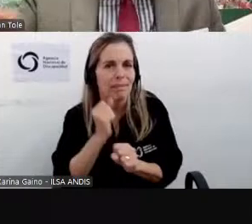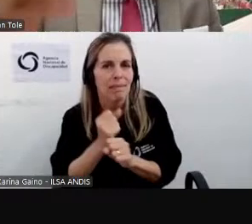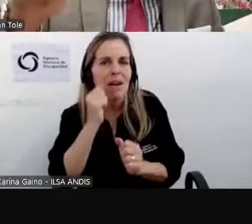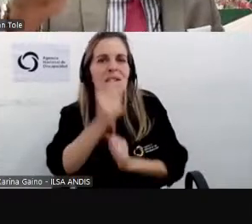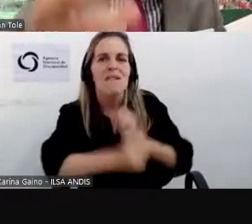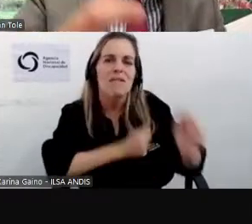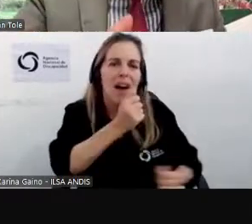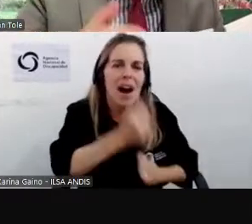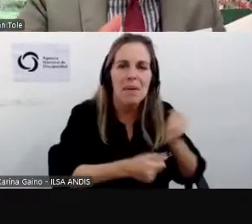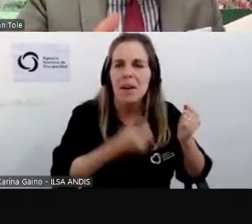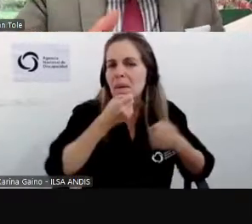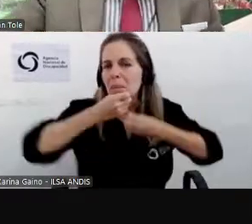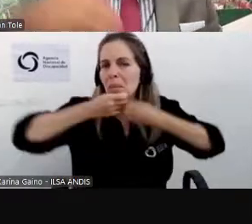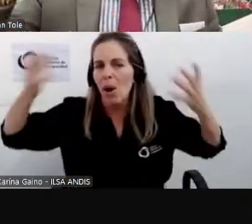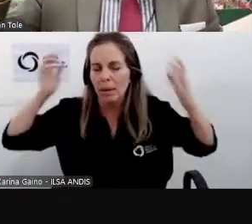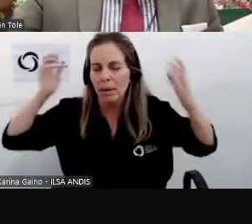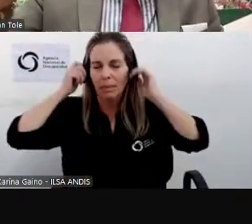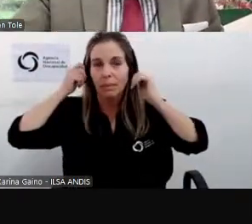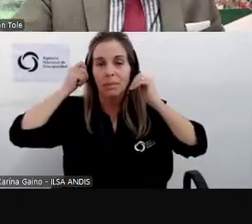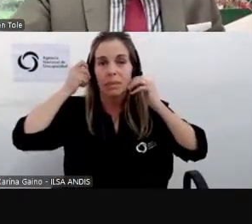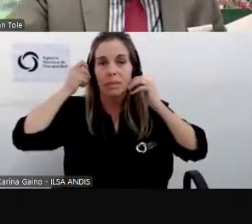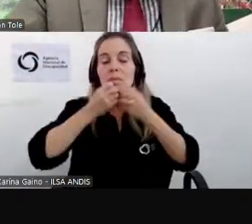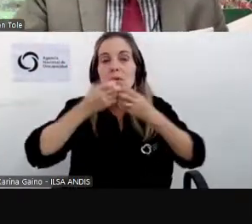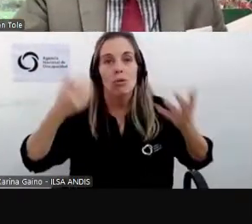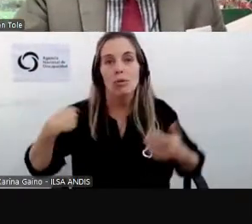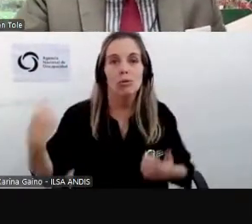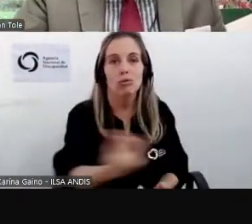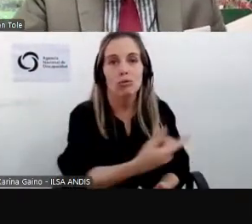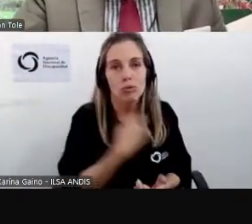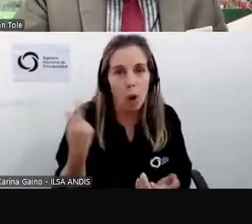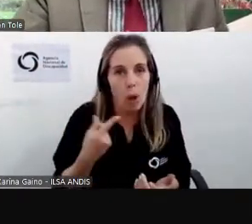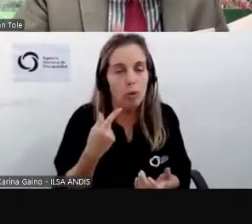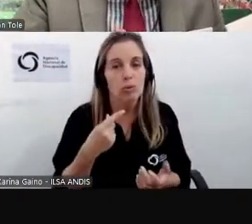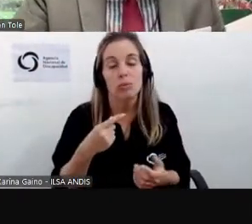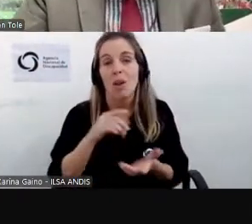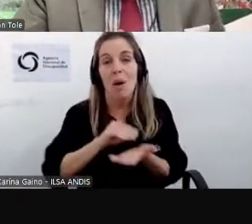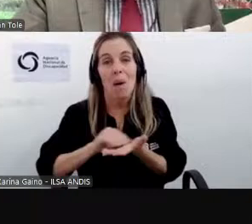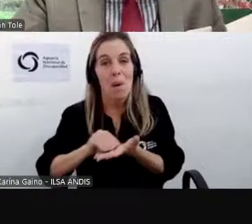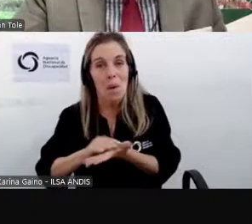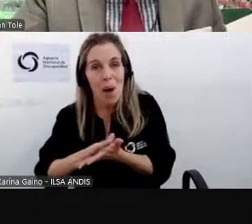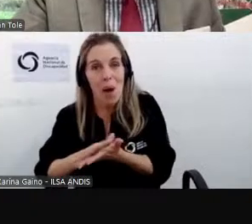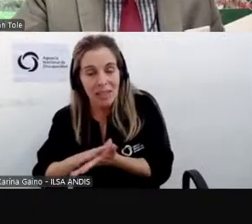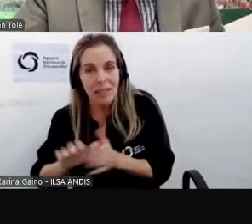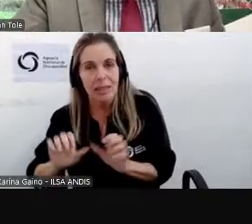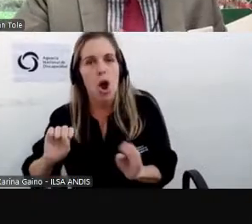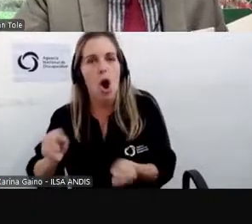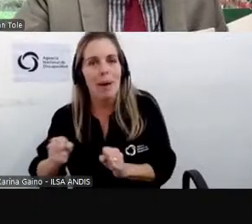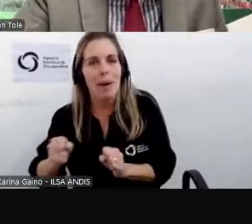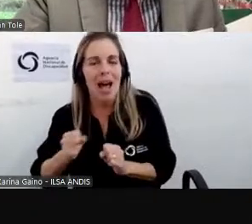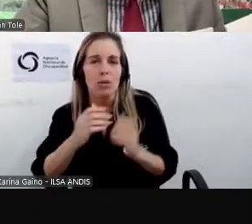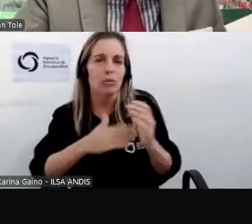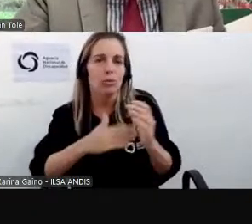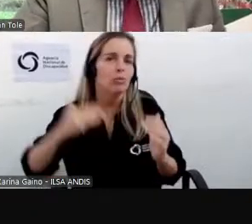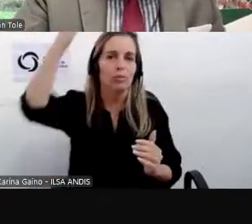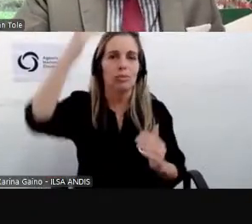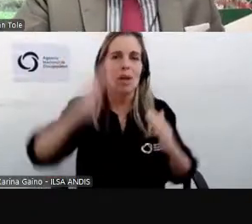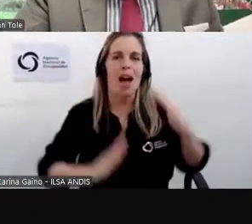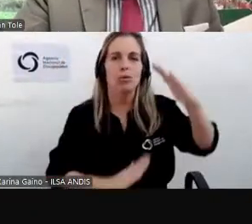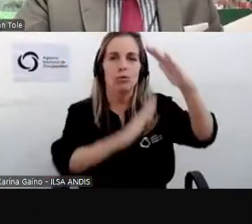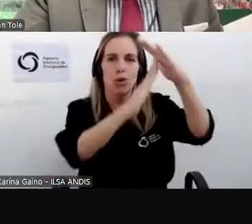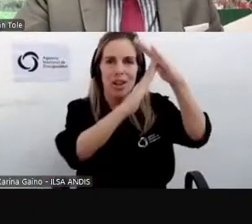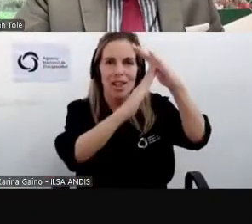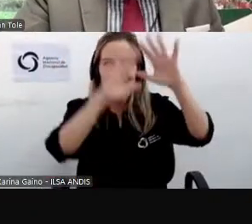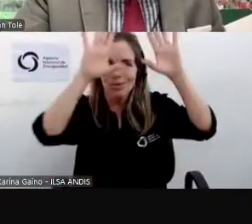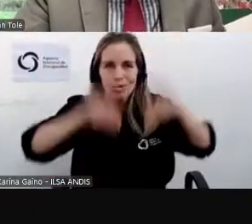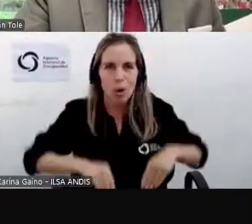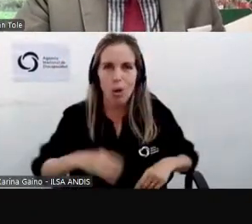depending on the industry, whether it is mining, sort of the lower rank miner up until the top management, they are